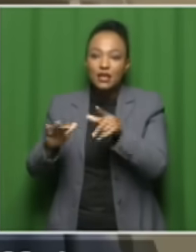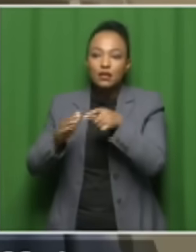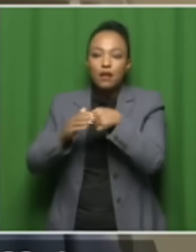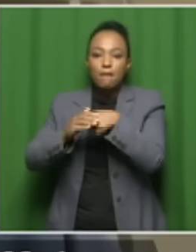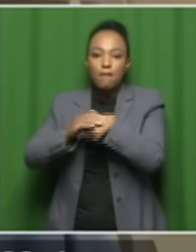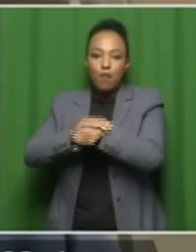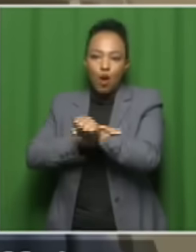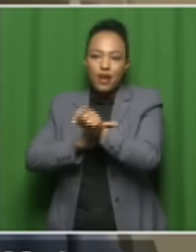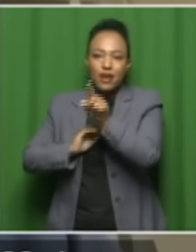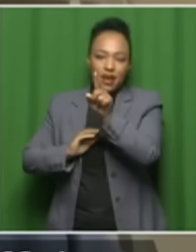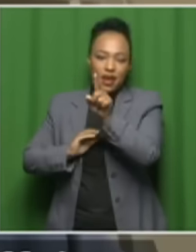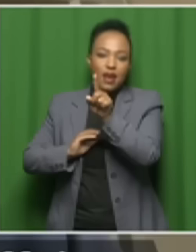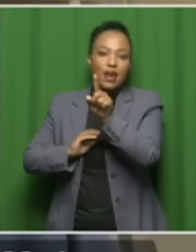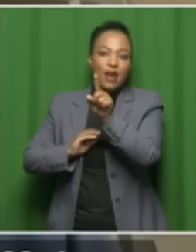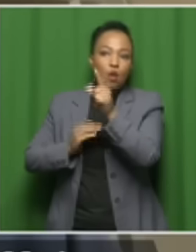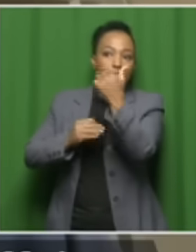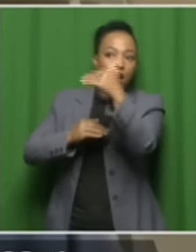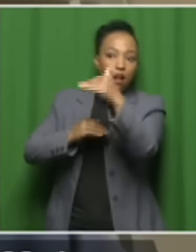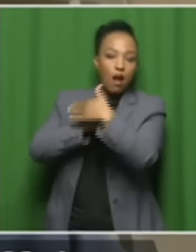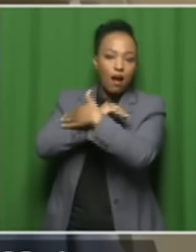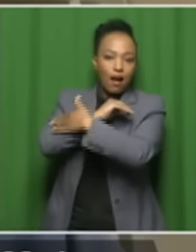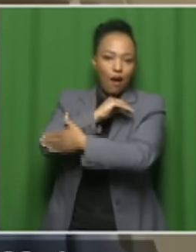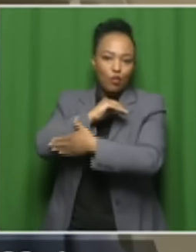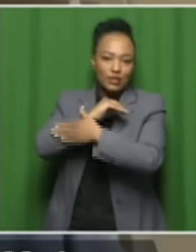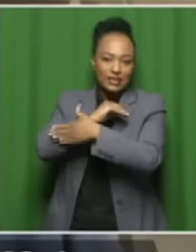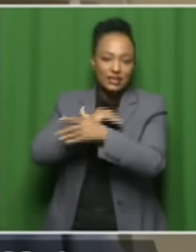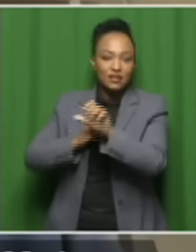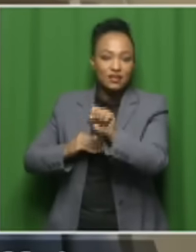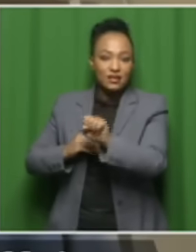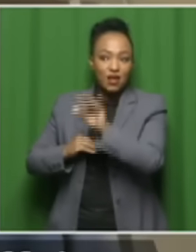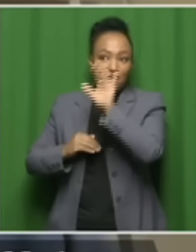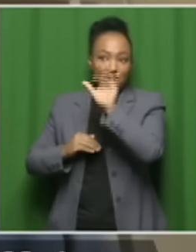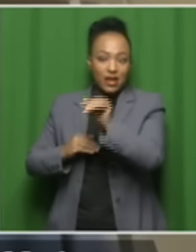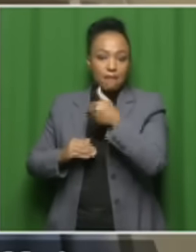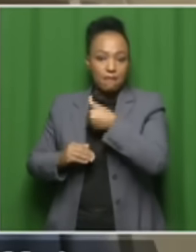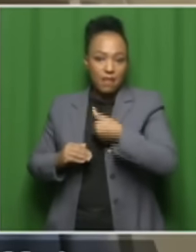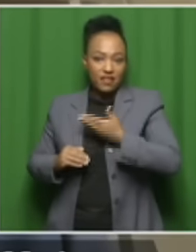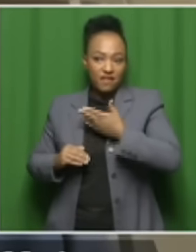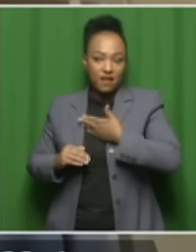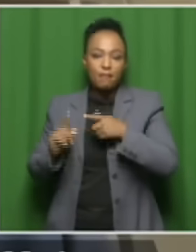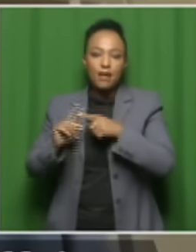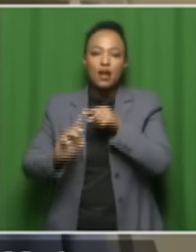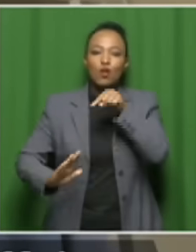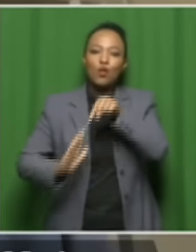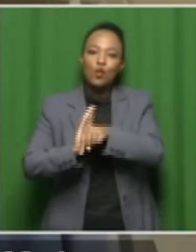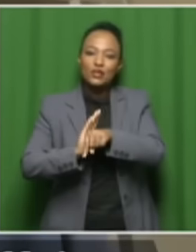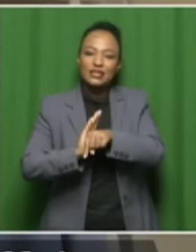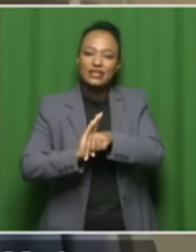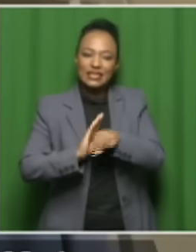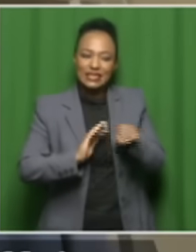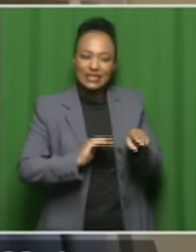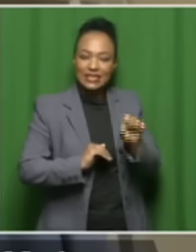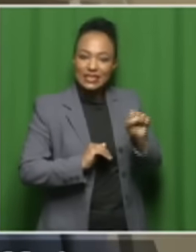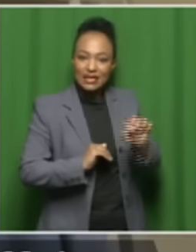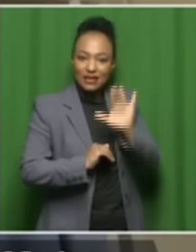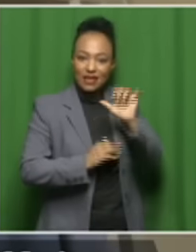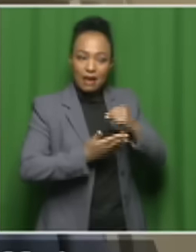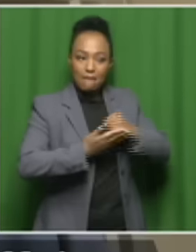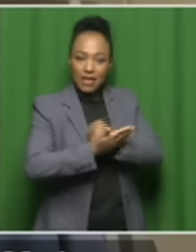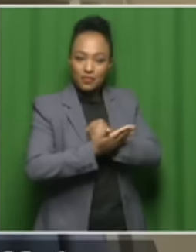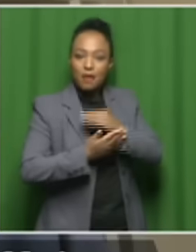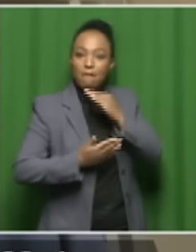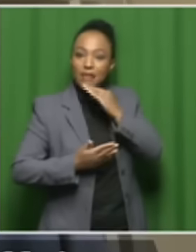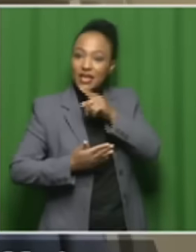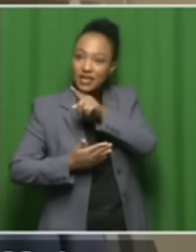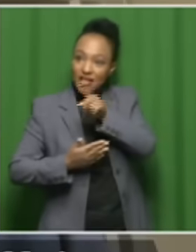African parents. But because the South African parents lost their citizenship, they are effectively become foreigners. That's the